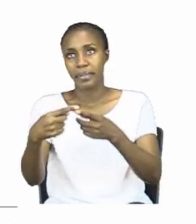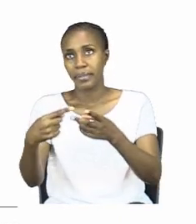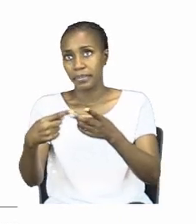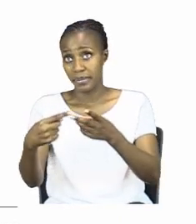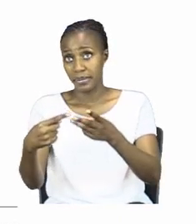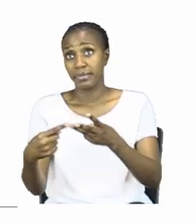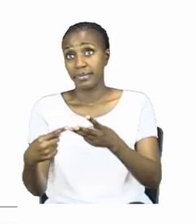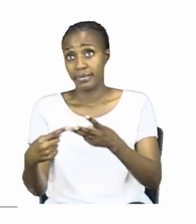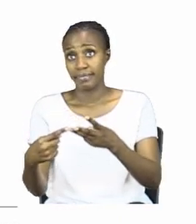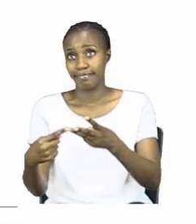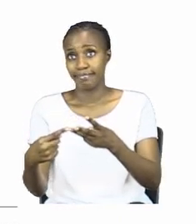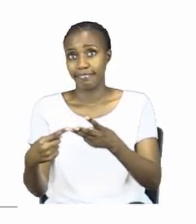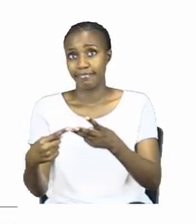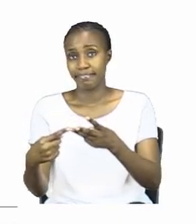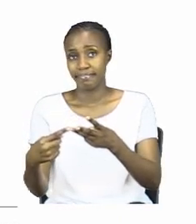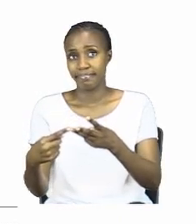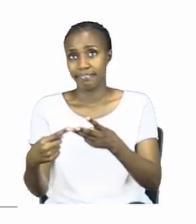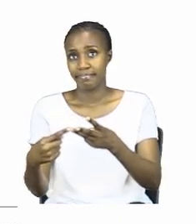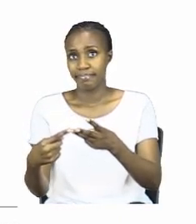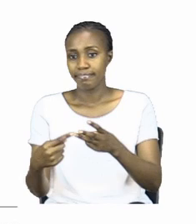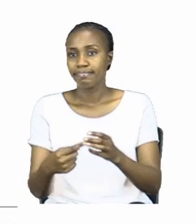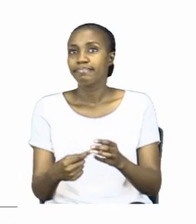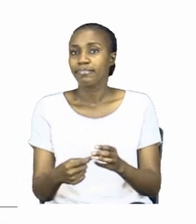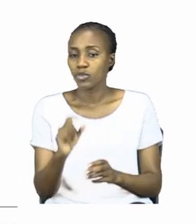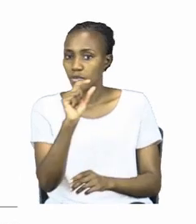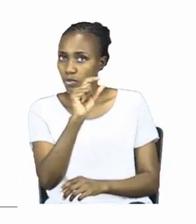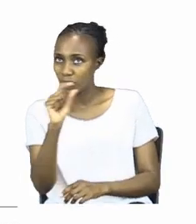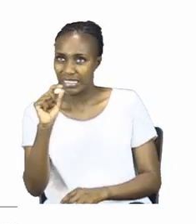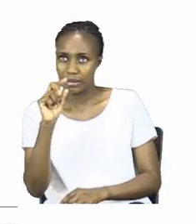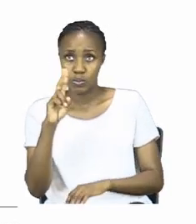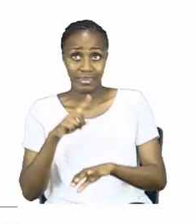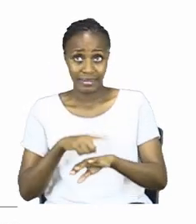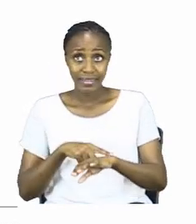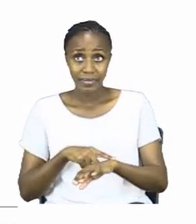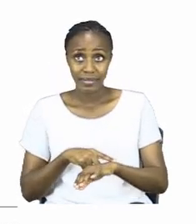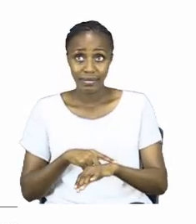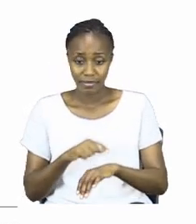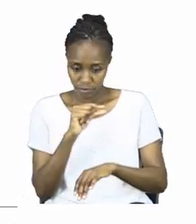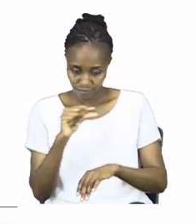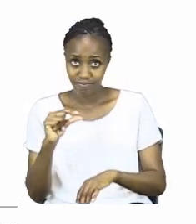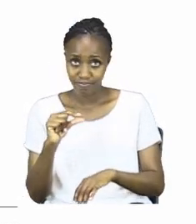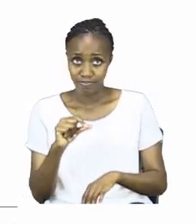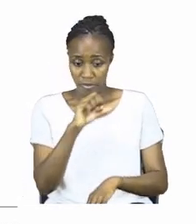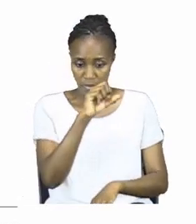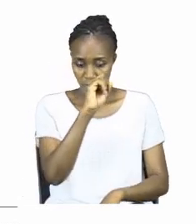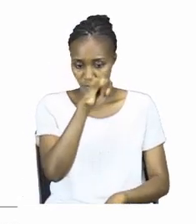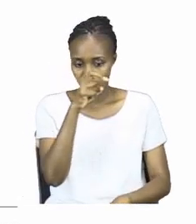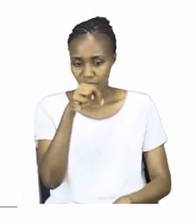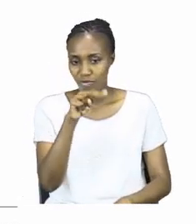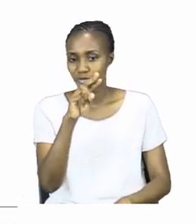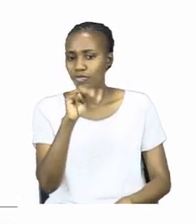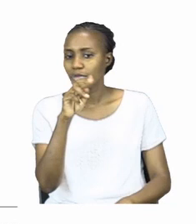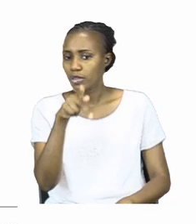word down. Write each word at least 2 times, taking your time and shaping